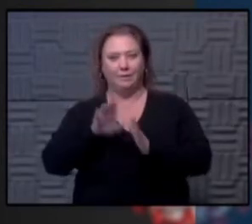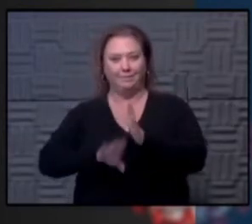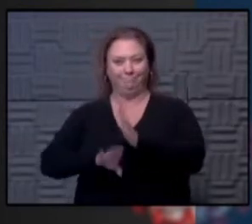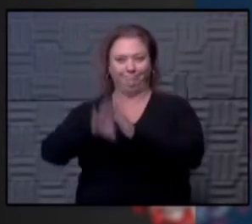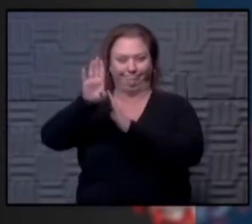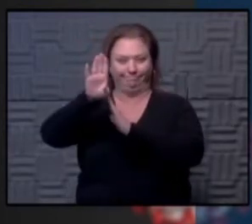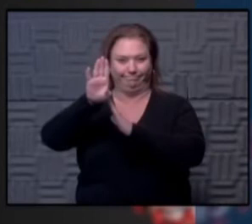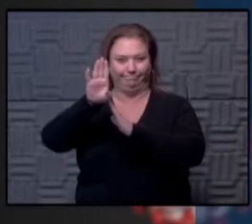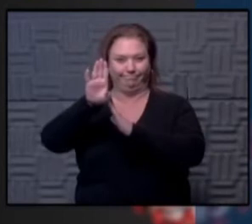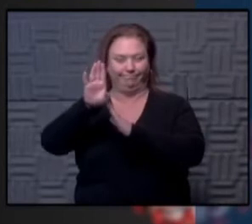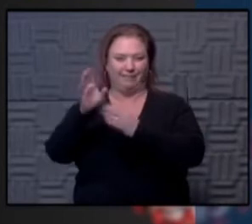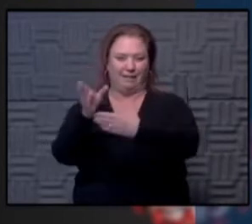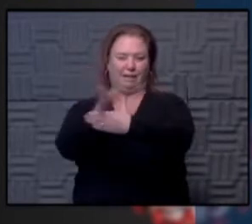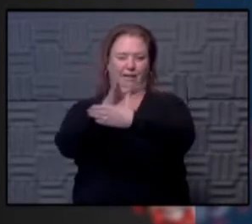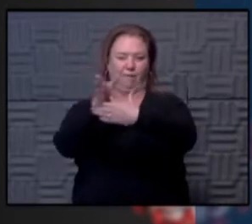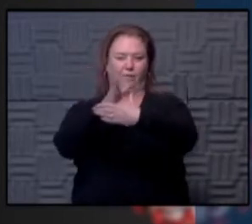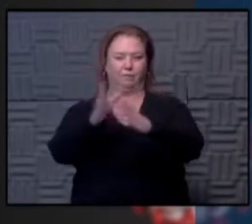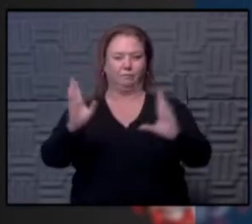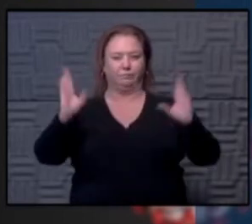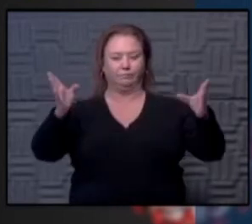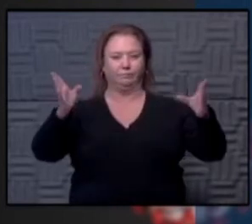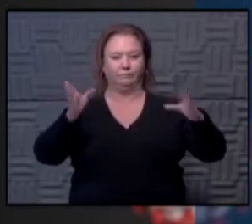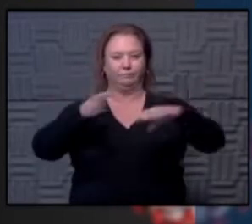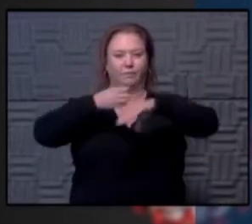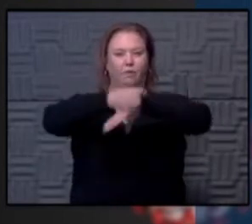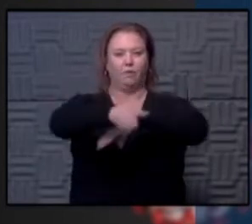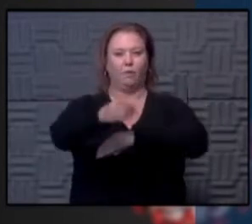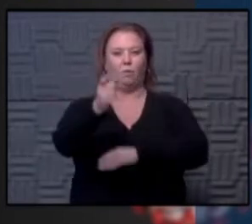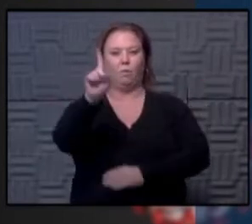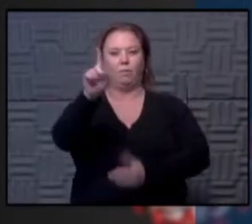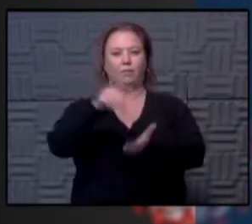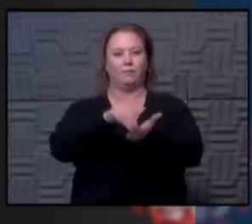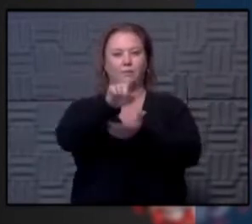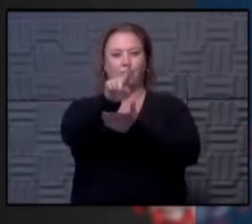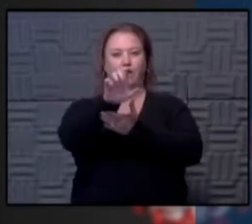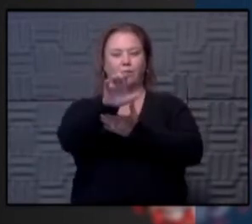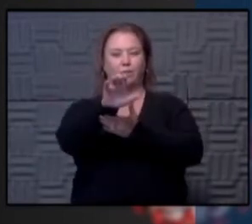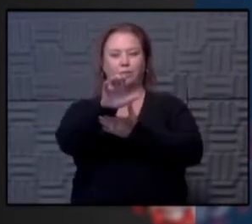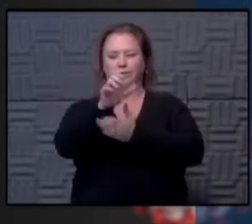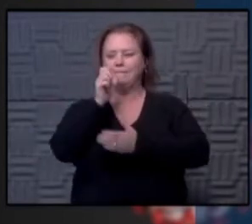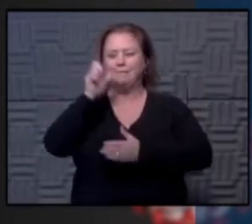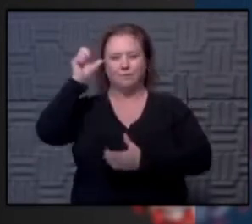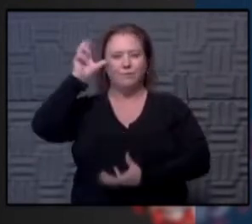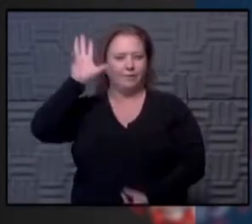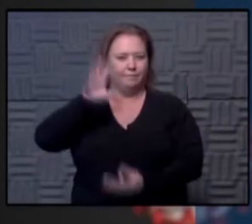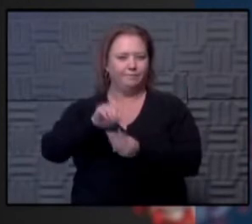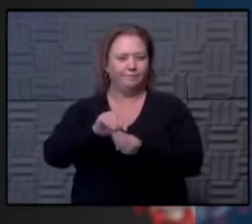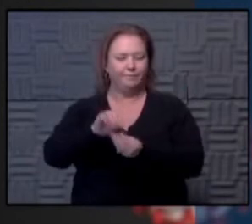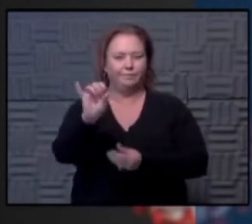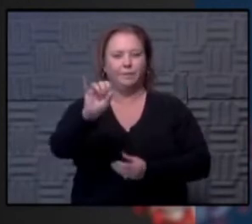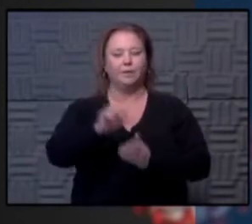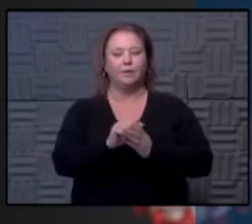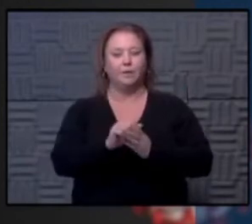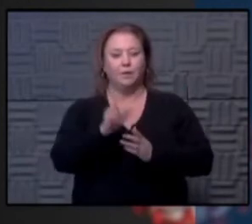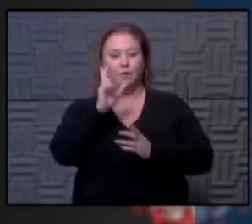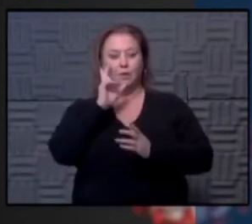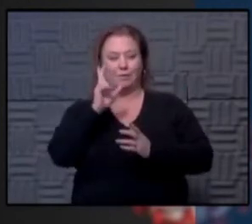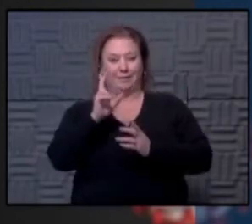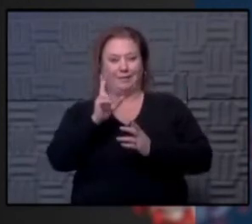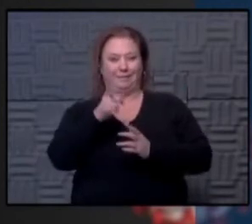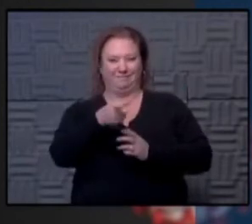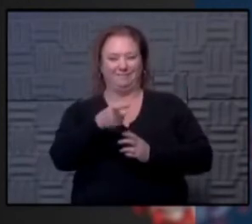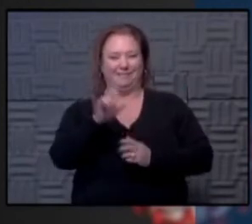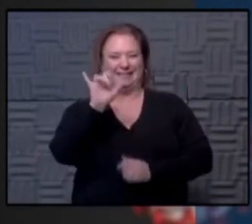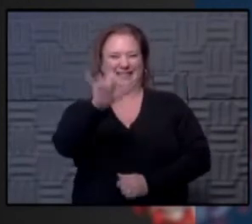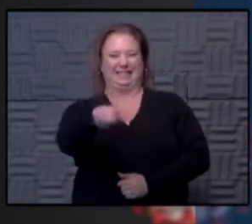rebound to a rolling average being at or over 1,100, I think, if we include yesterday's results. So the pattern that we were worried